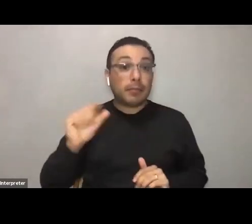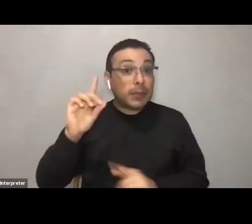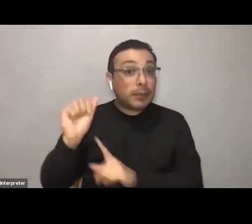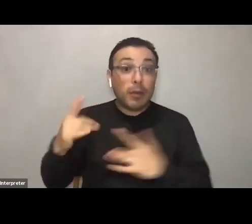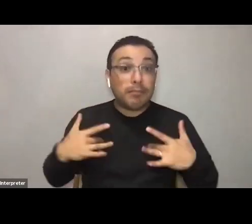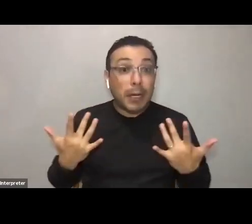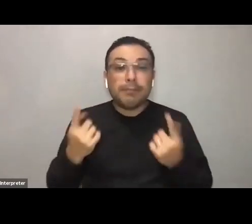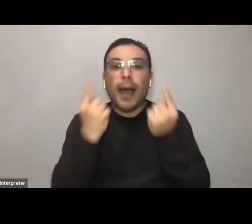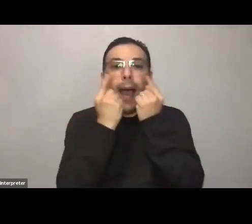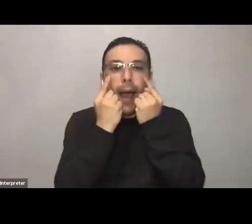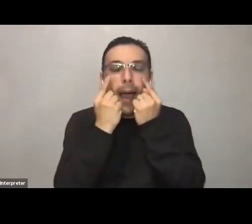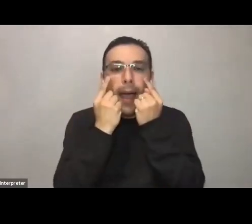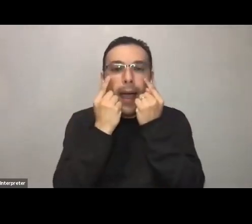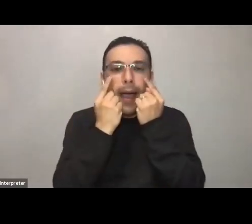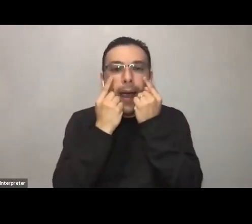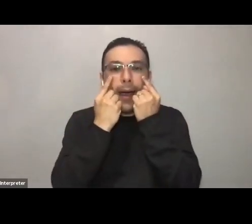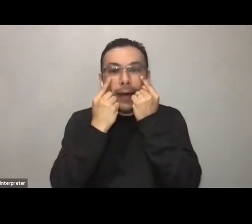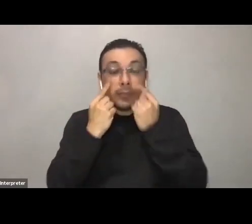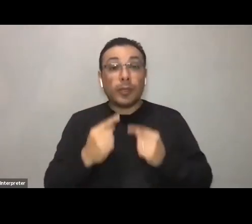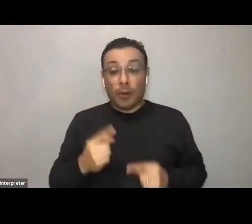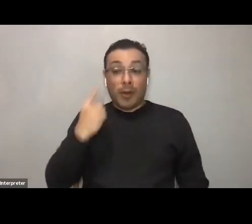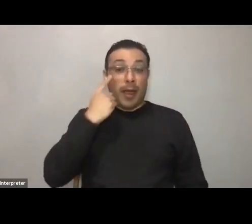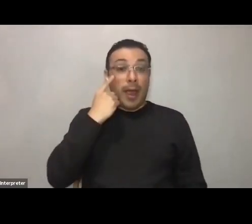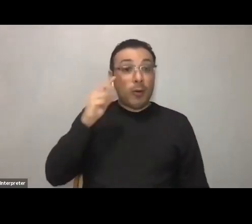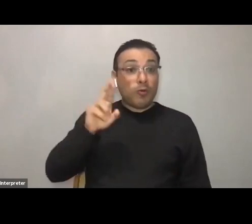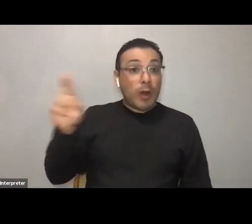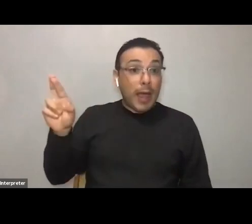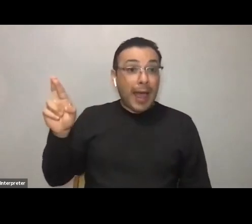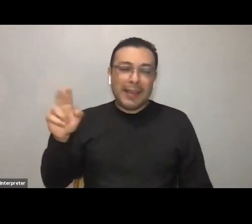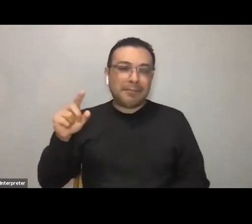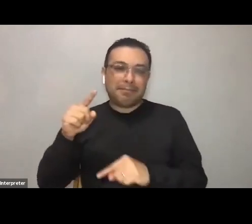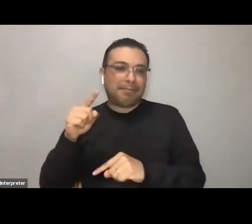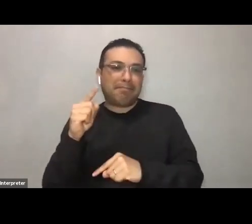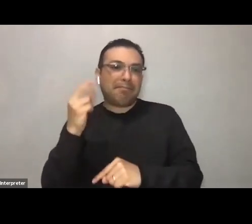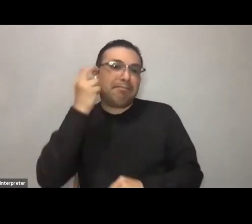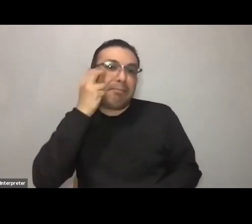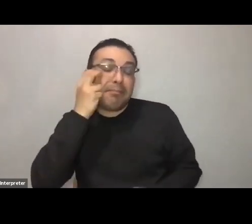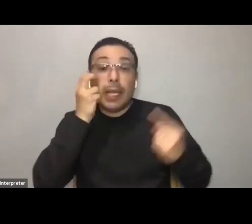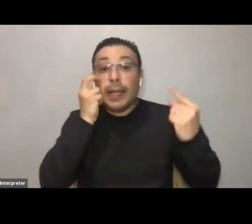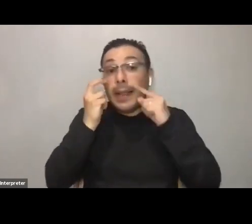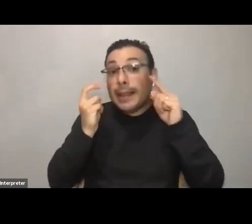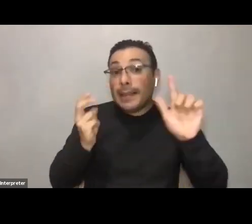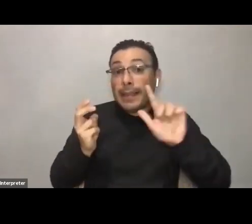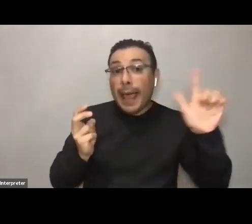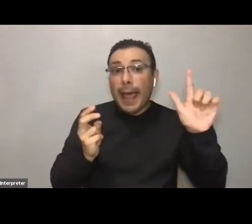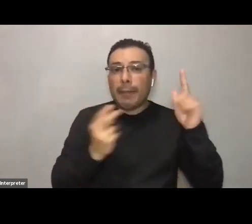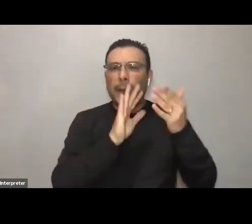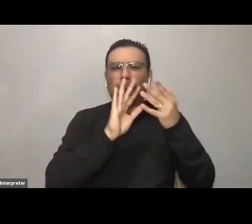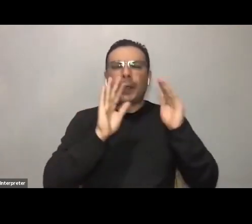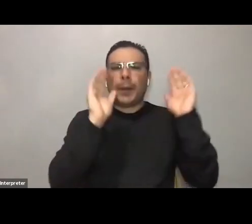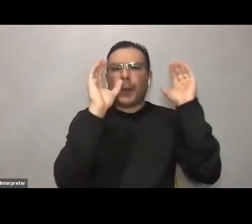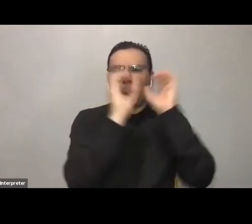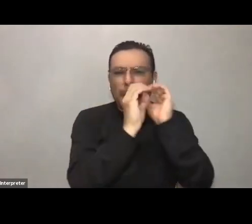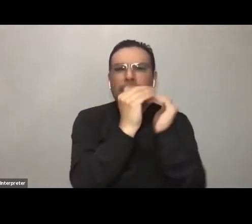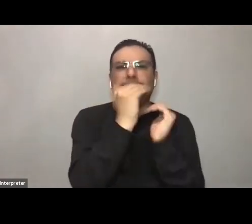visual one. I have no vision in my right eye and very limited vision in my left. So you're going to hear